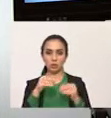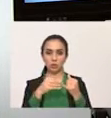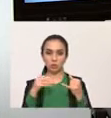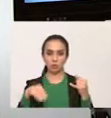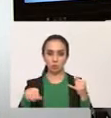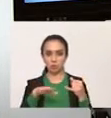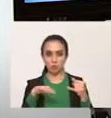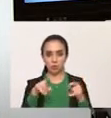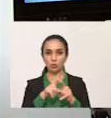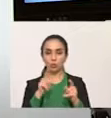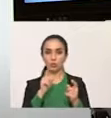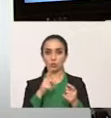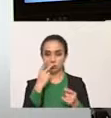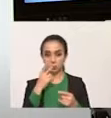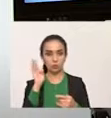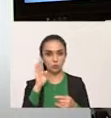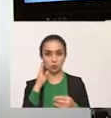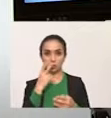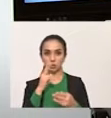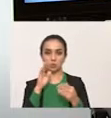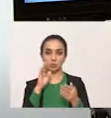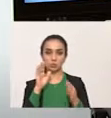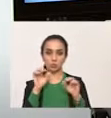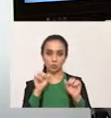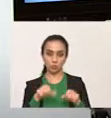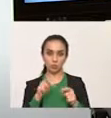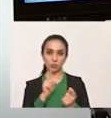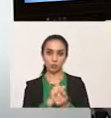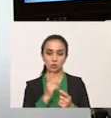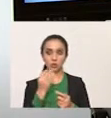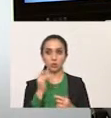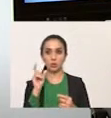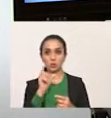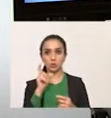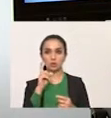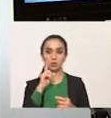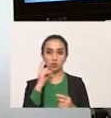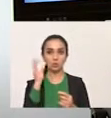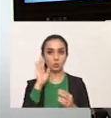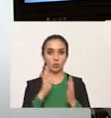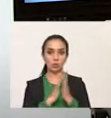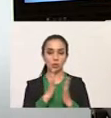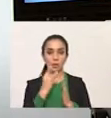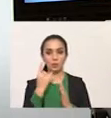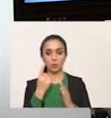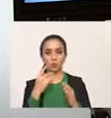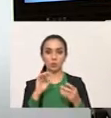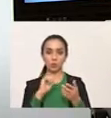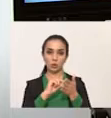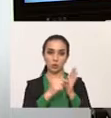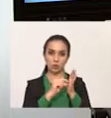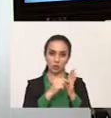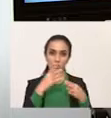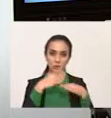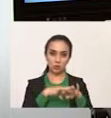sho'r suvlarda ham ularni uchratish mumkin. Ko'k yashil suvutlarning bir hujayrali,